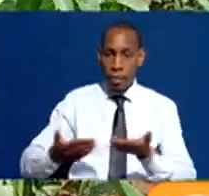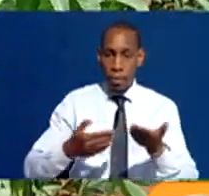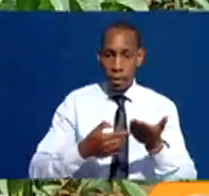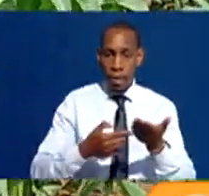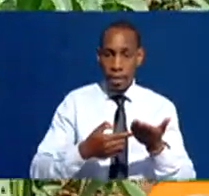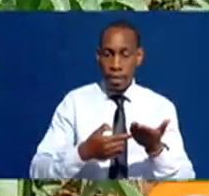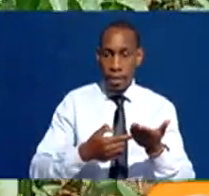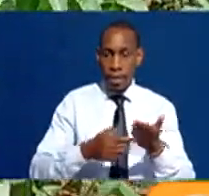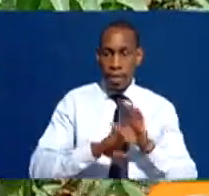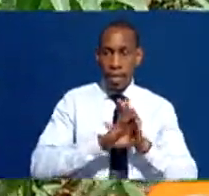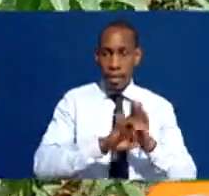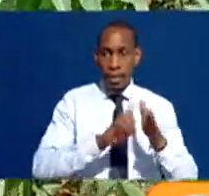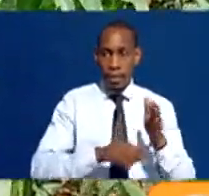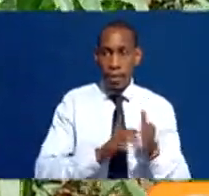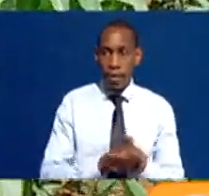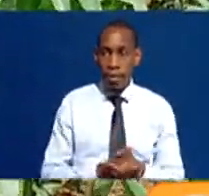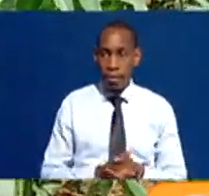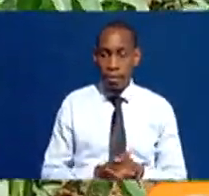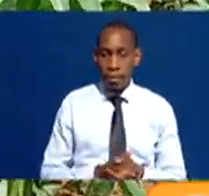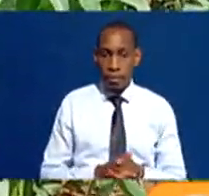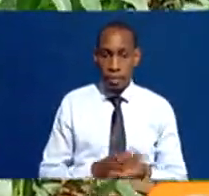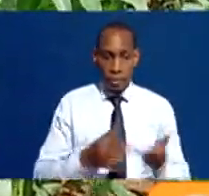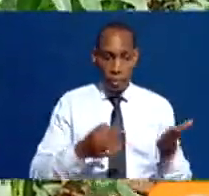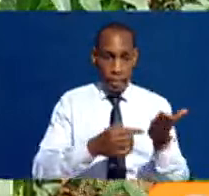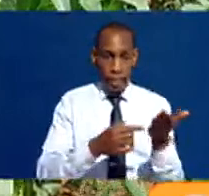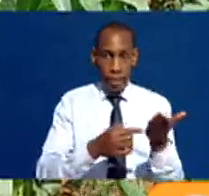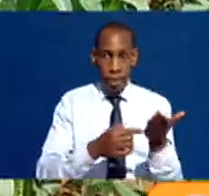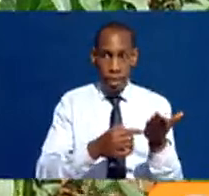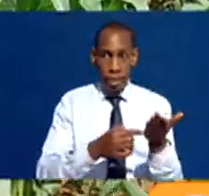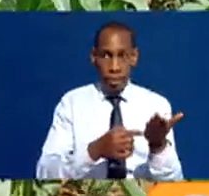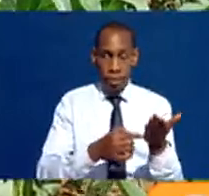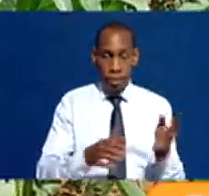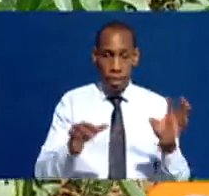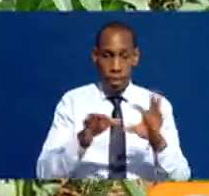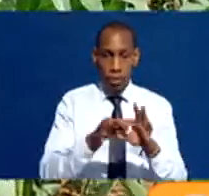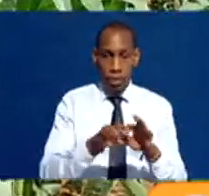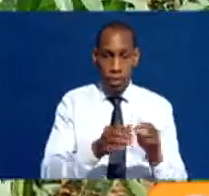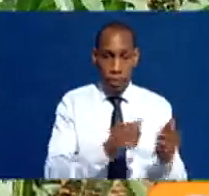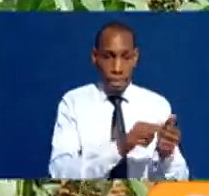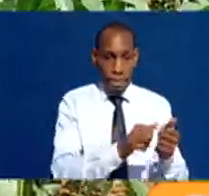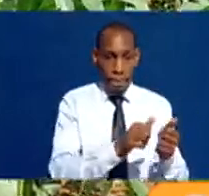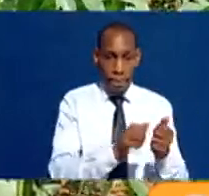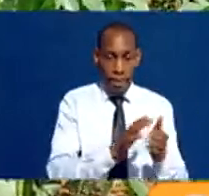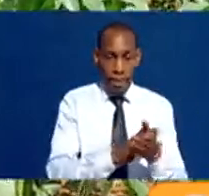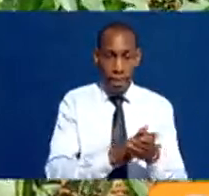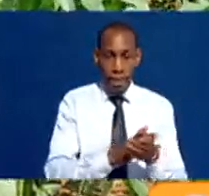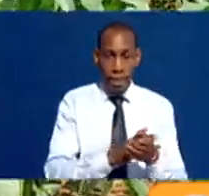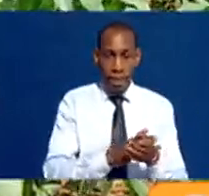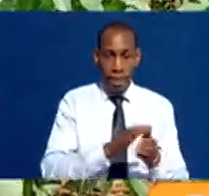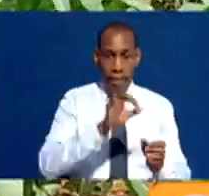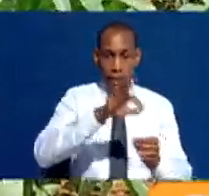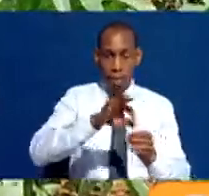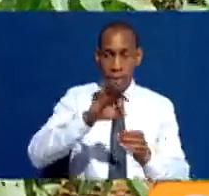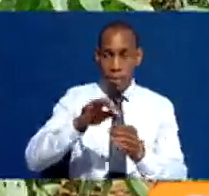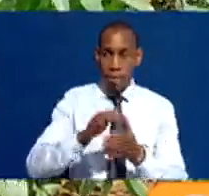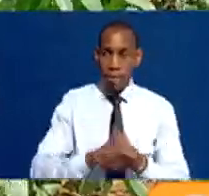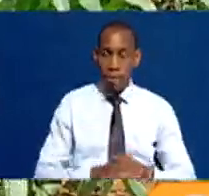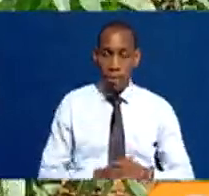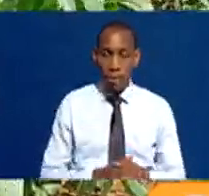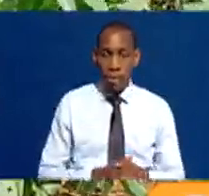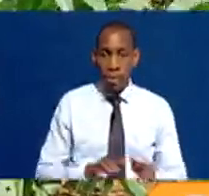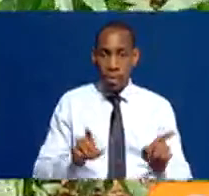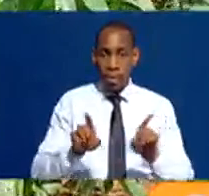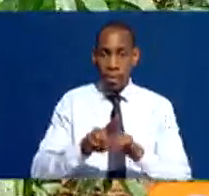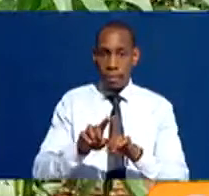as the push-pull technology, which is the combination of maize intercrop with Desmodium and Brachiaria, which has